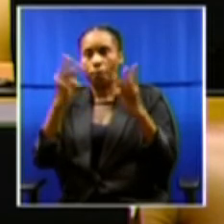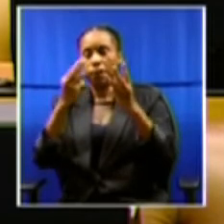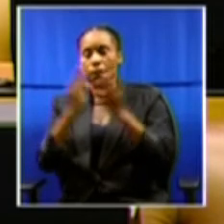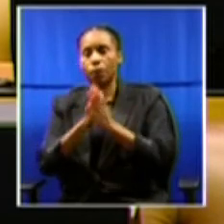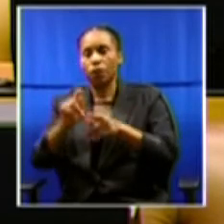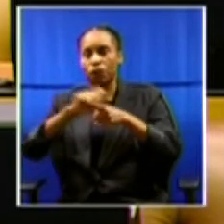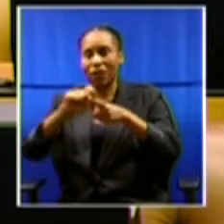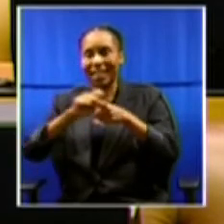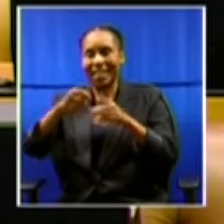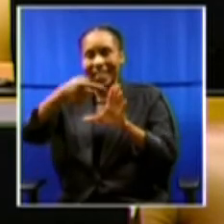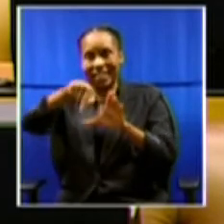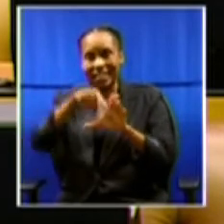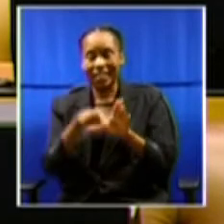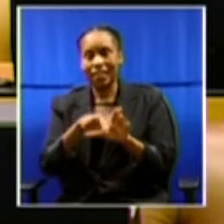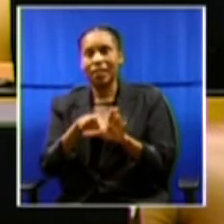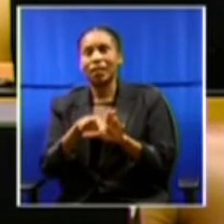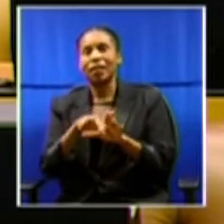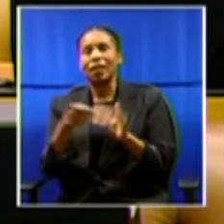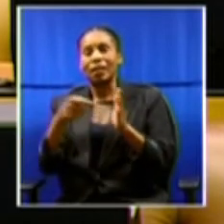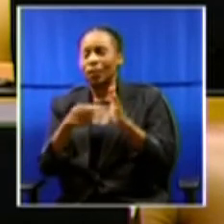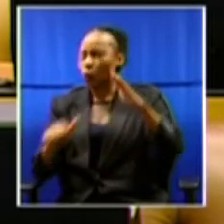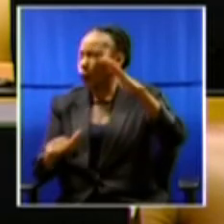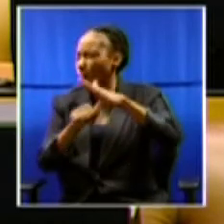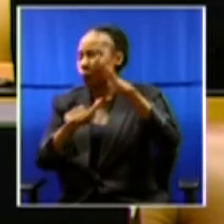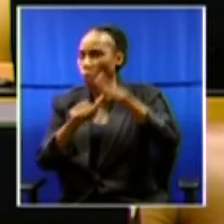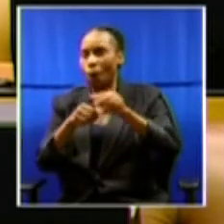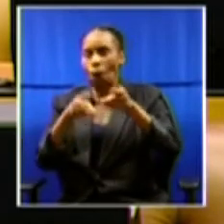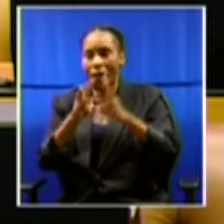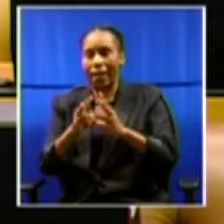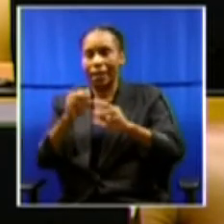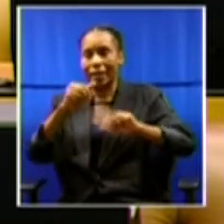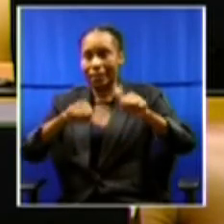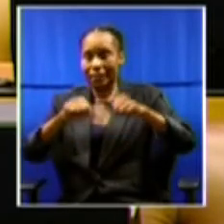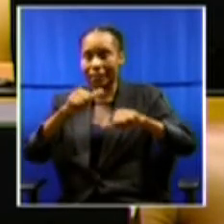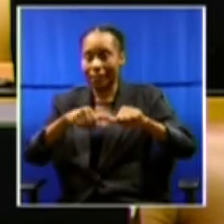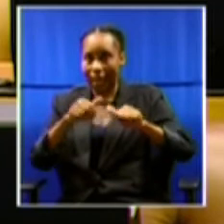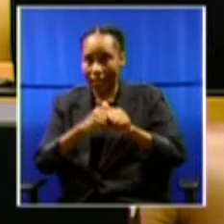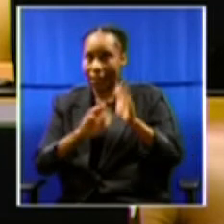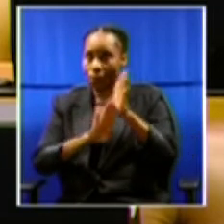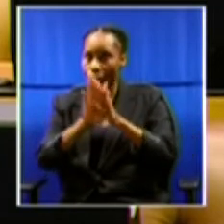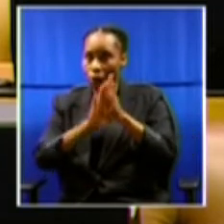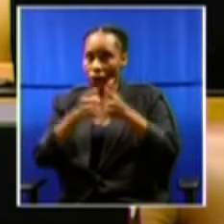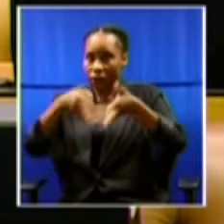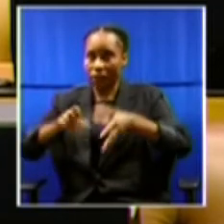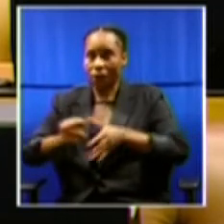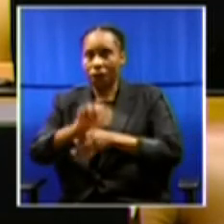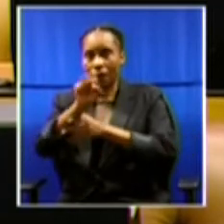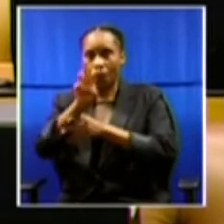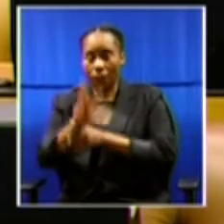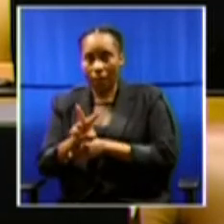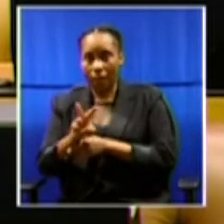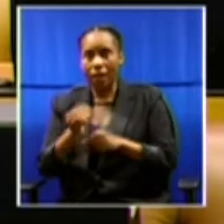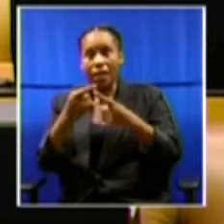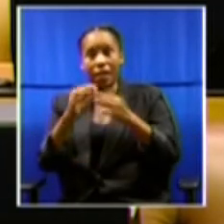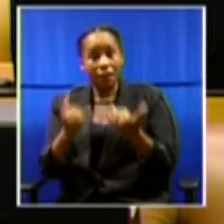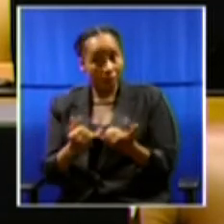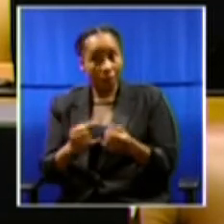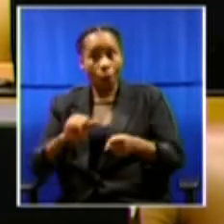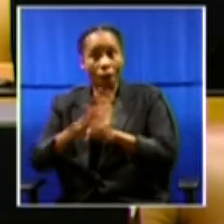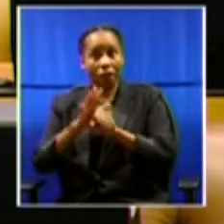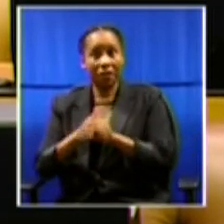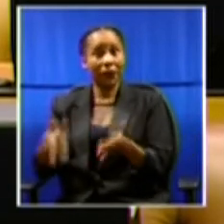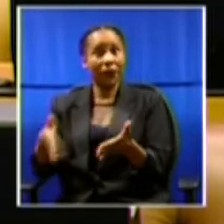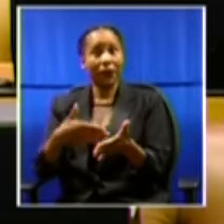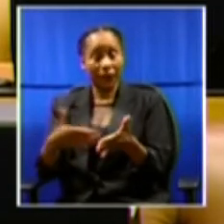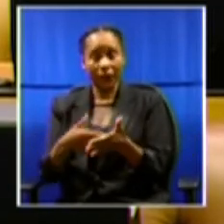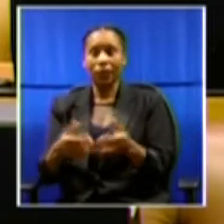the top way that science will be used in South Africa. If it were not for COVID-19, we would have started